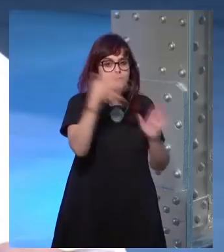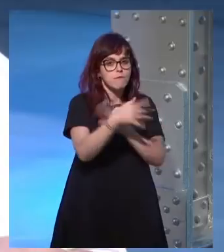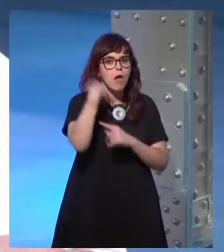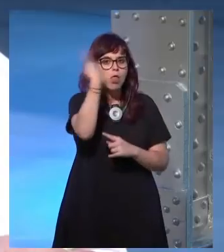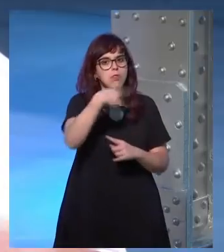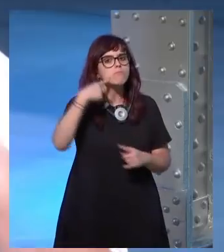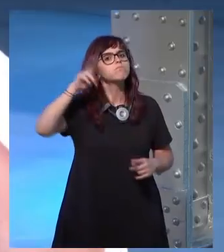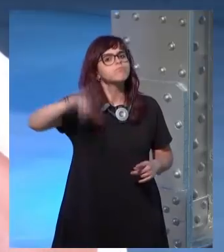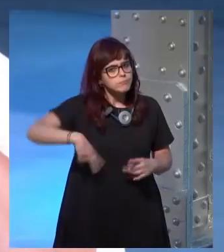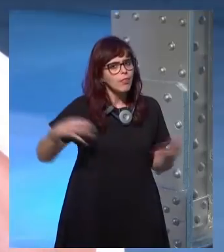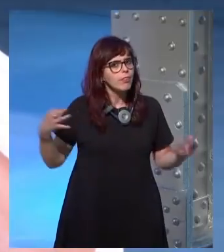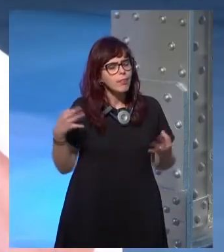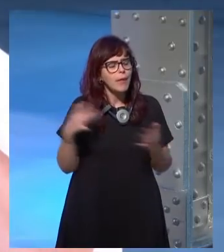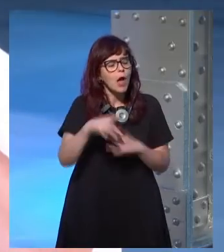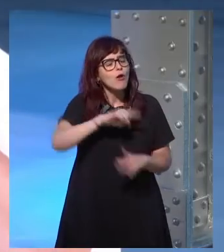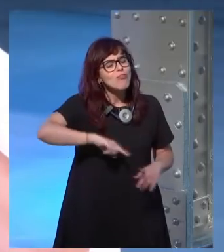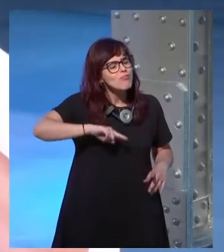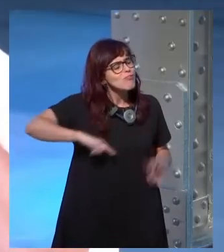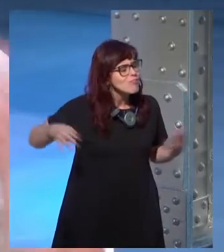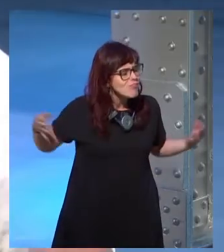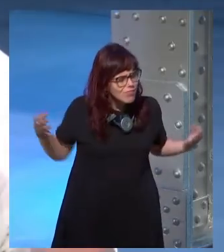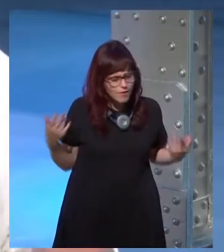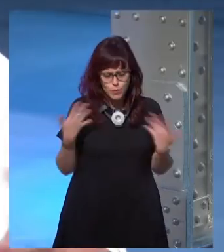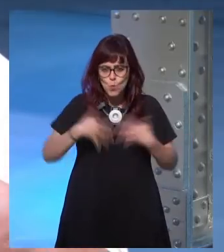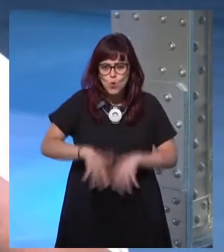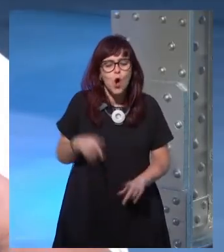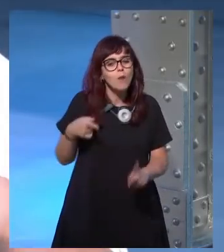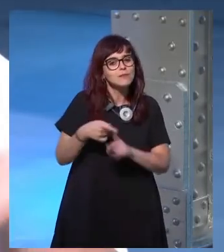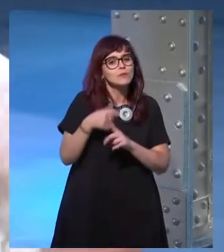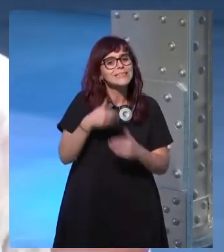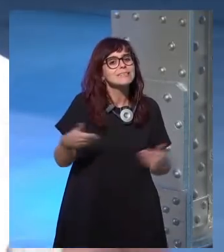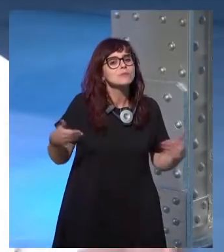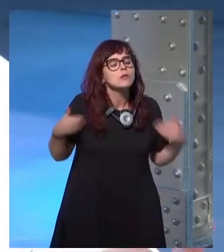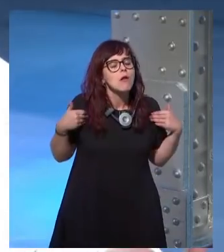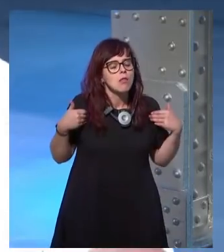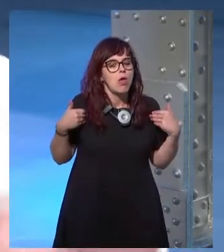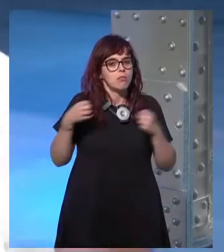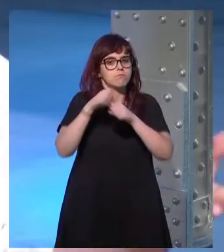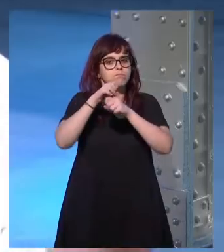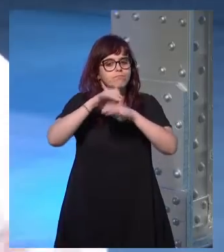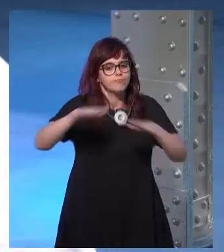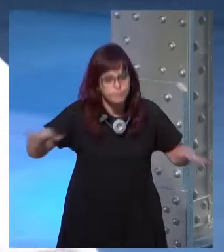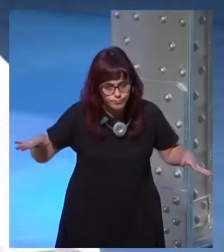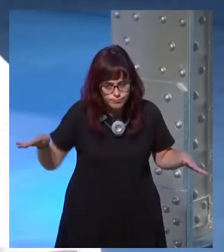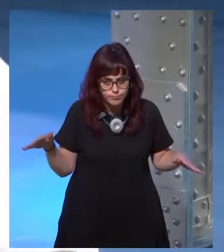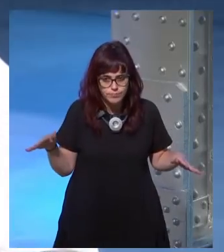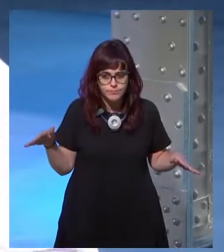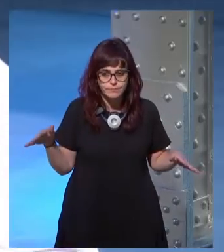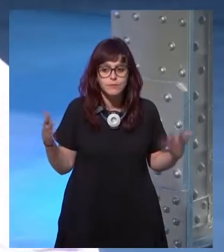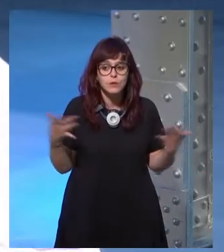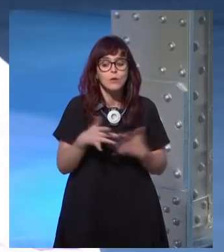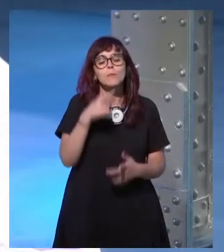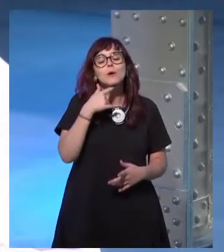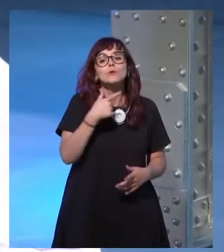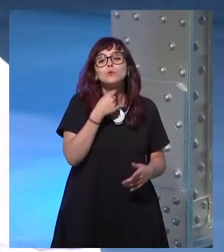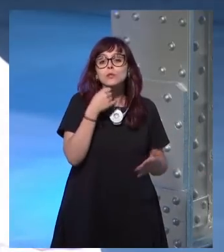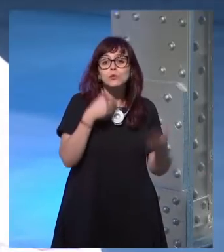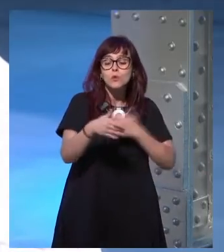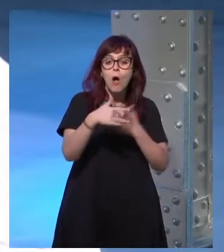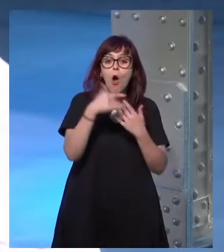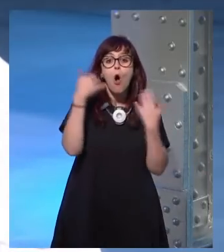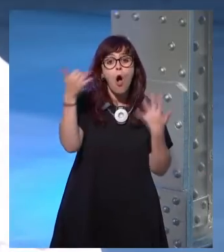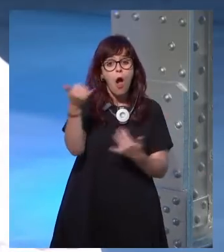way that I would have liked, you know, someone to wield it for myself, you know, and to help other people. So,